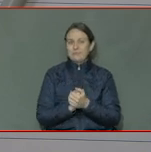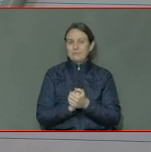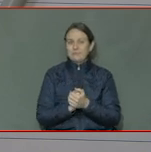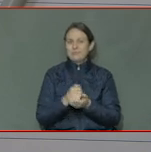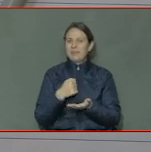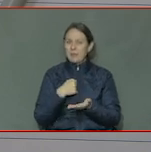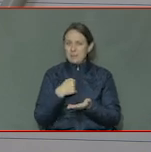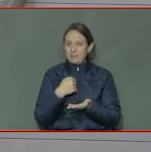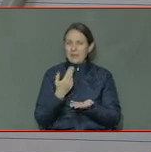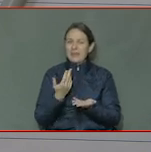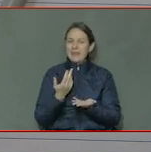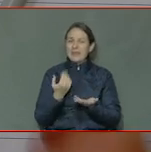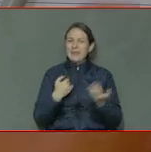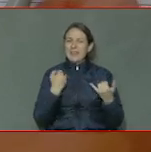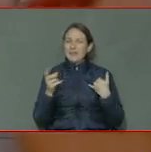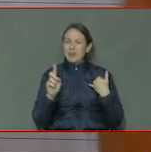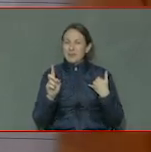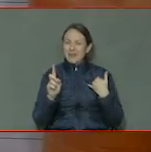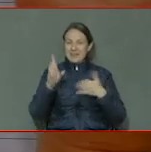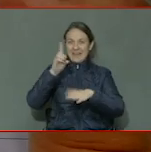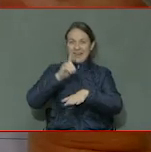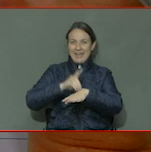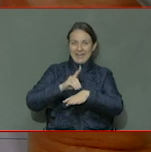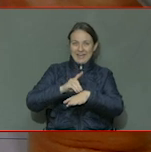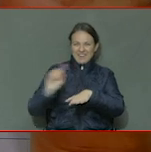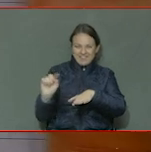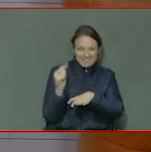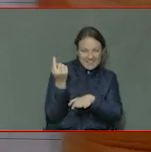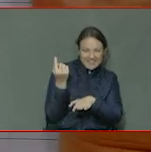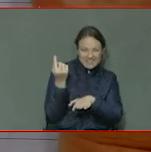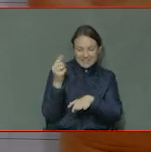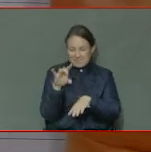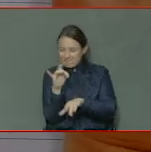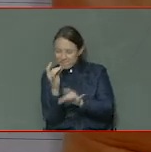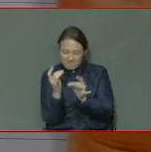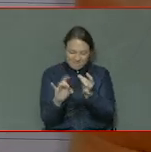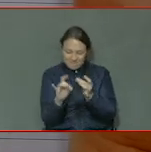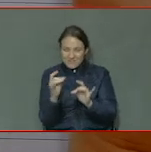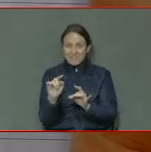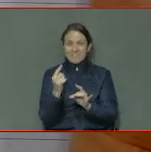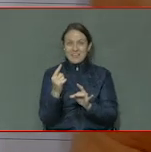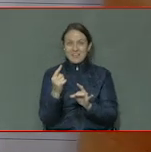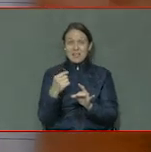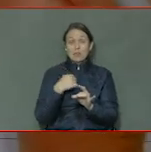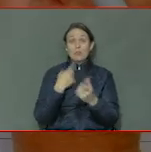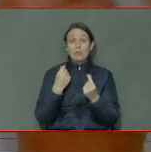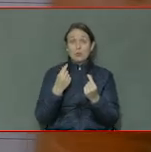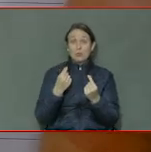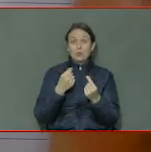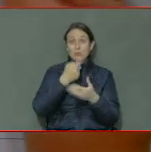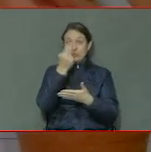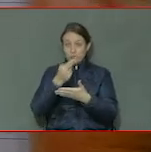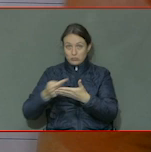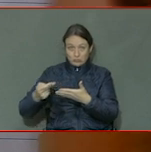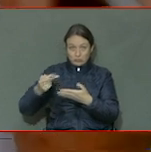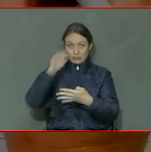sort my data before I do the calculation. So I like to draw a table like this.